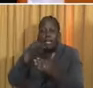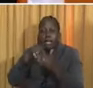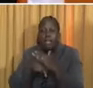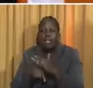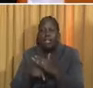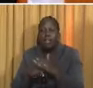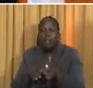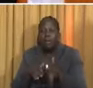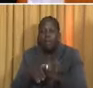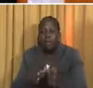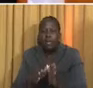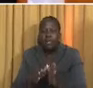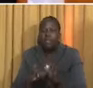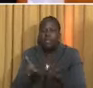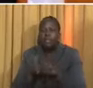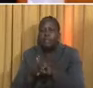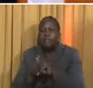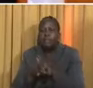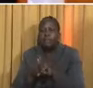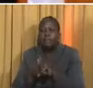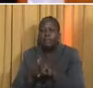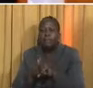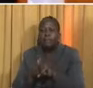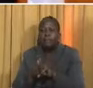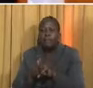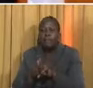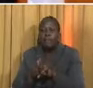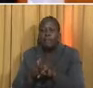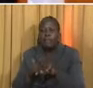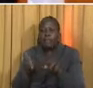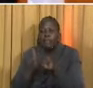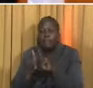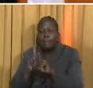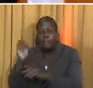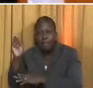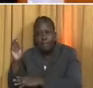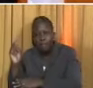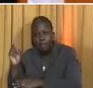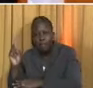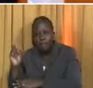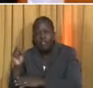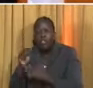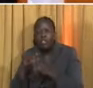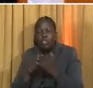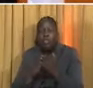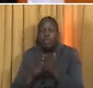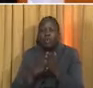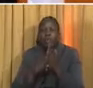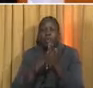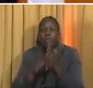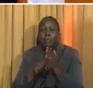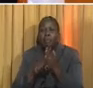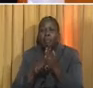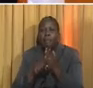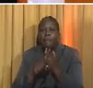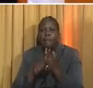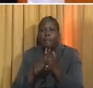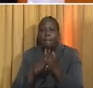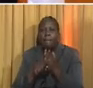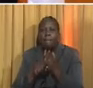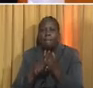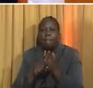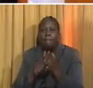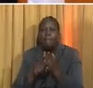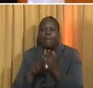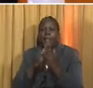however, presented a chance to this court to express itself directly on the question for the first time. Under